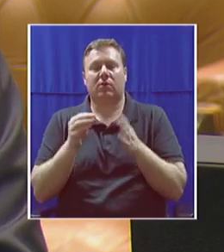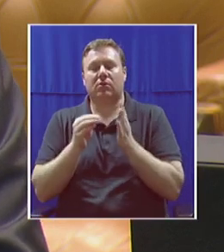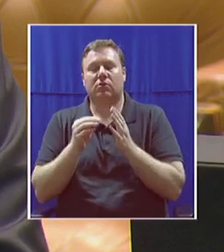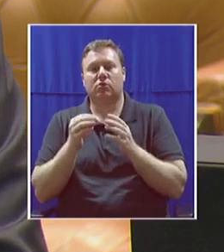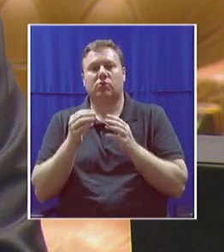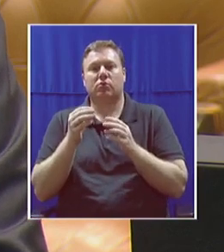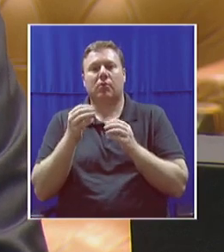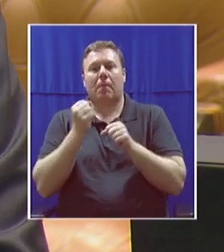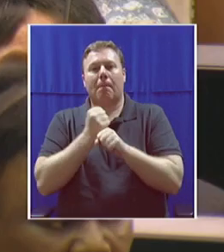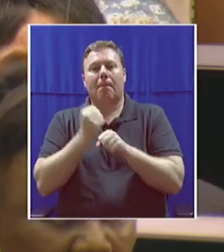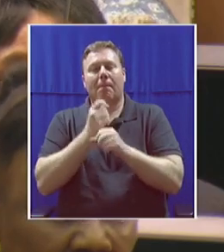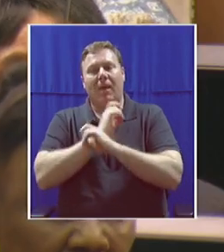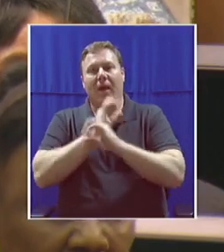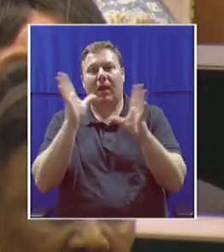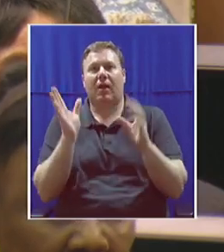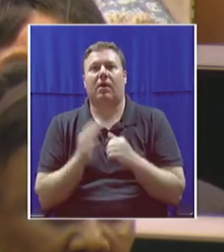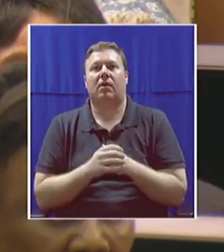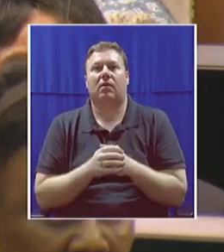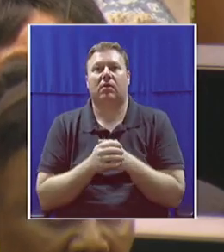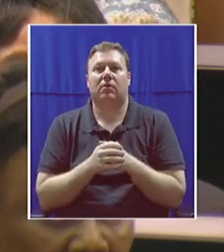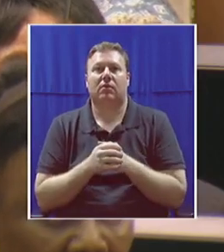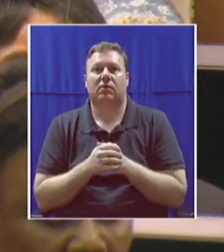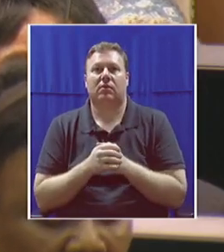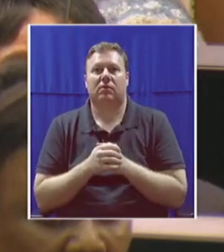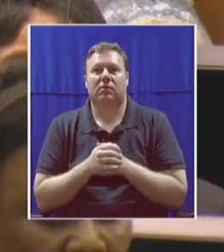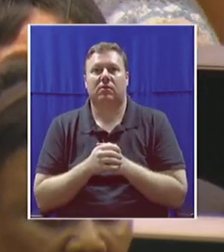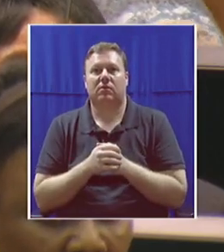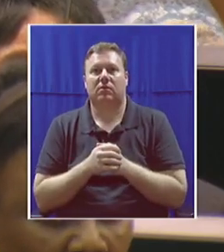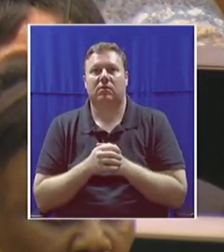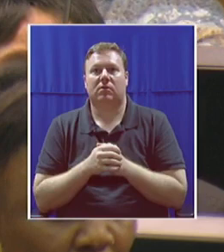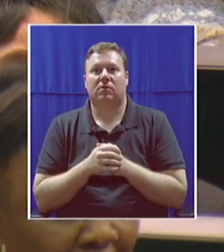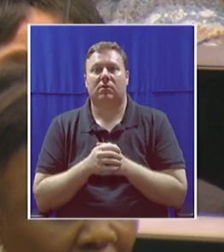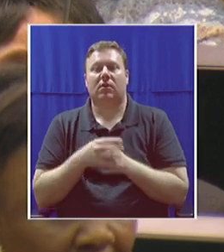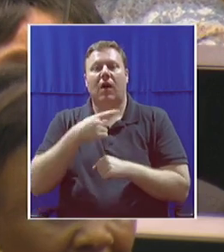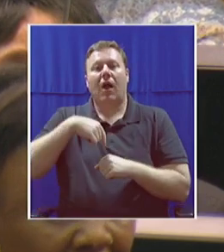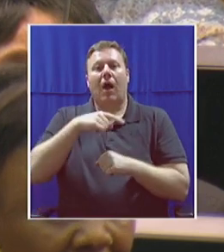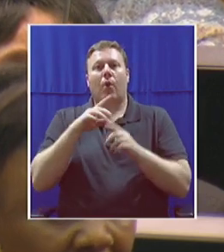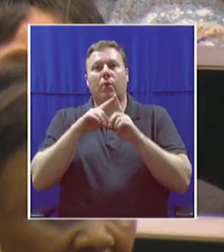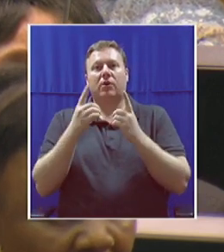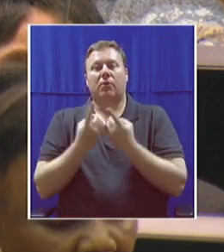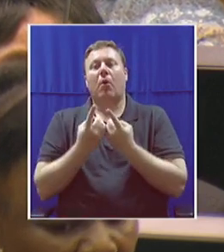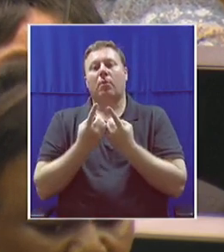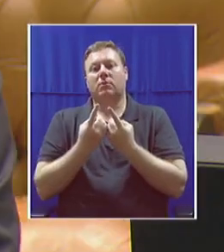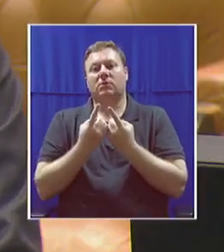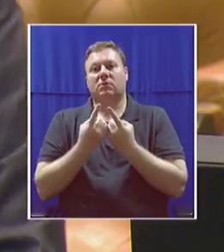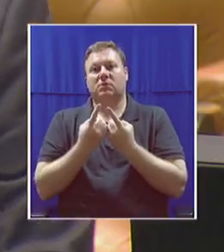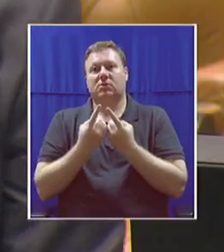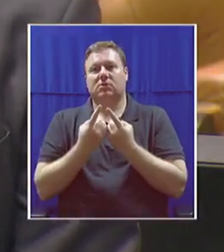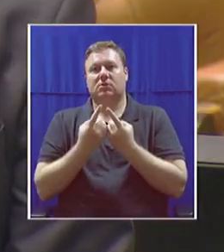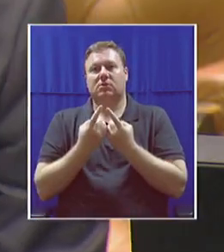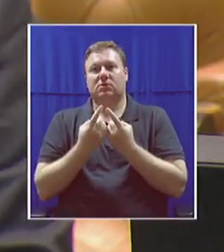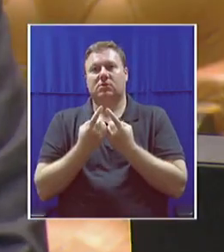aan in in this regard you would recall that our department had Land Reform